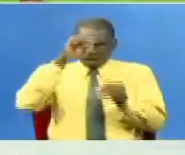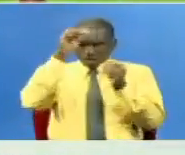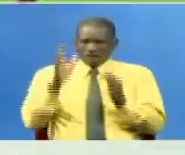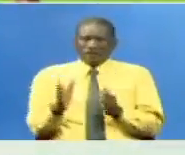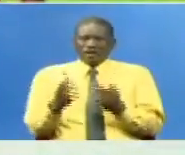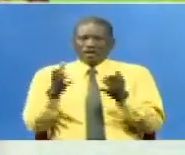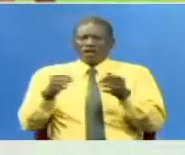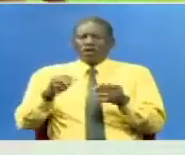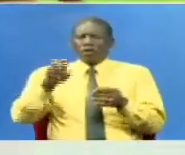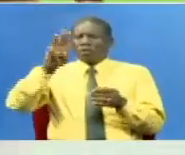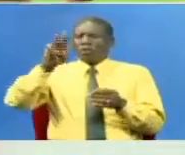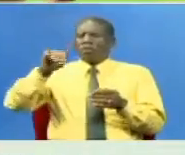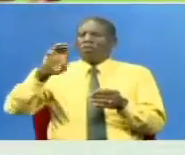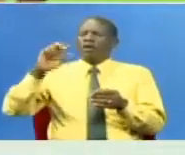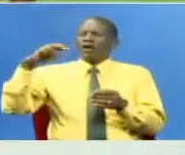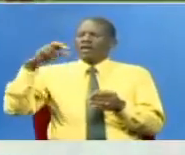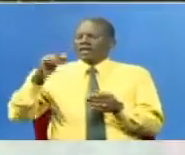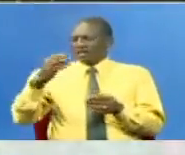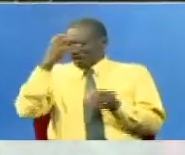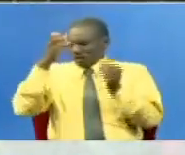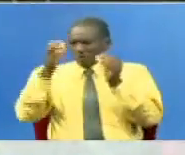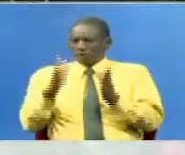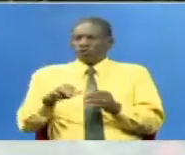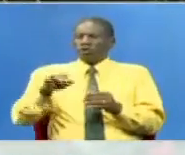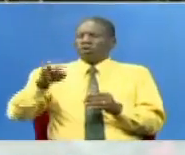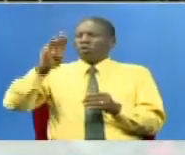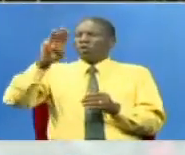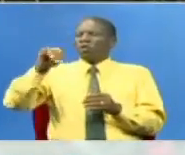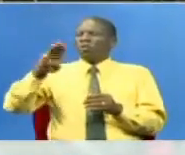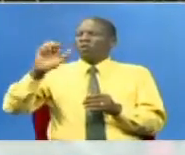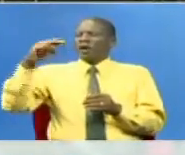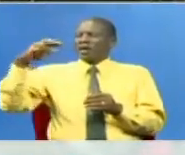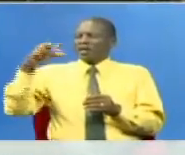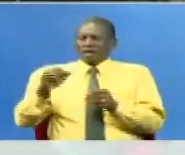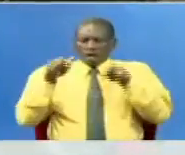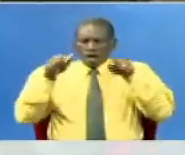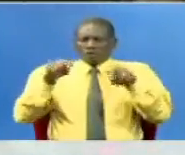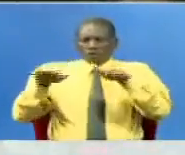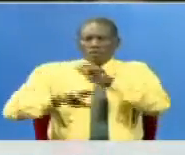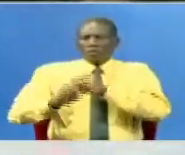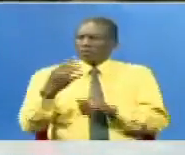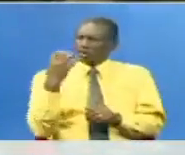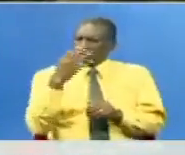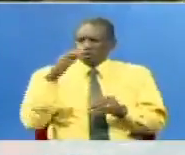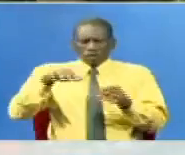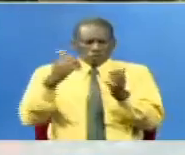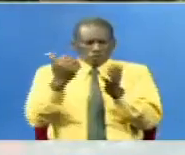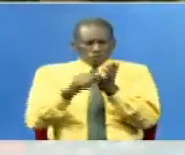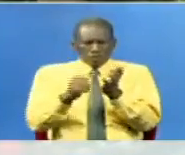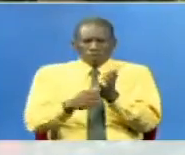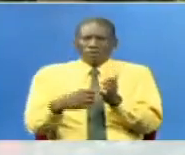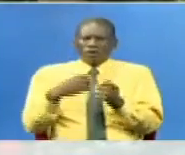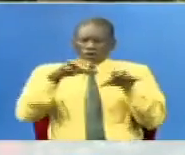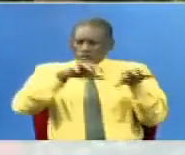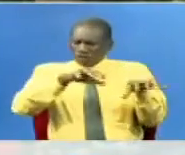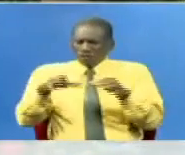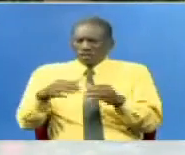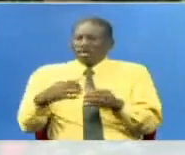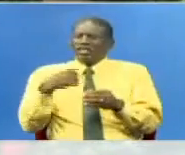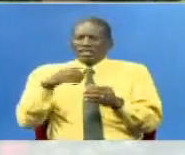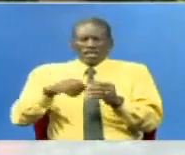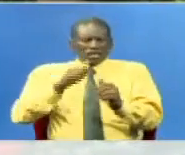fire. Wa Iria accusing Deputy President Rigathi Gachagua of his woes in what he says is the battle for